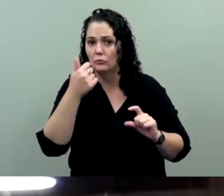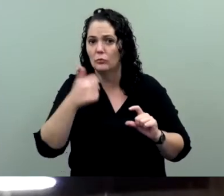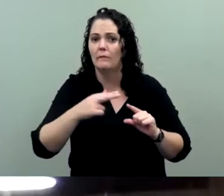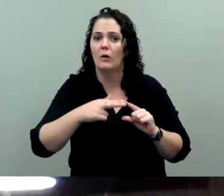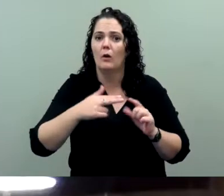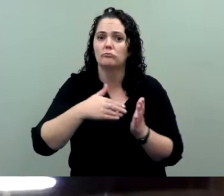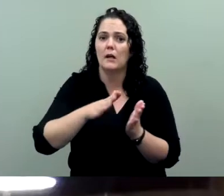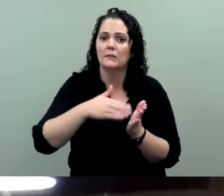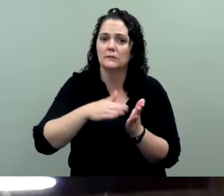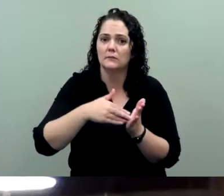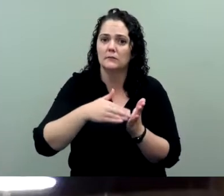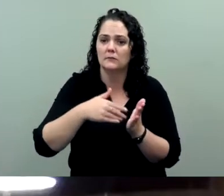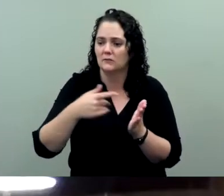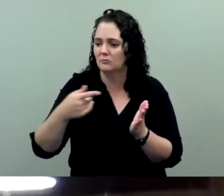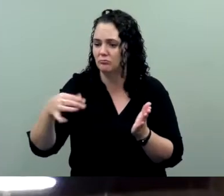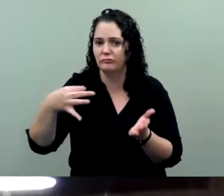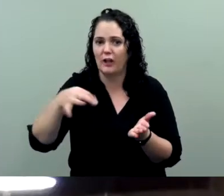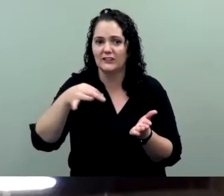can use that with